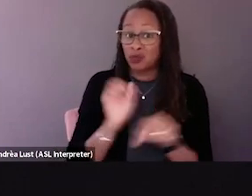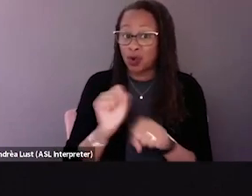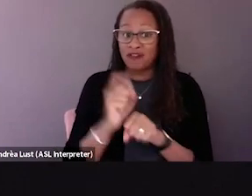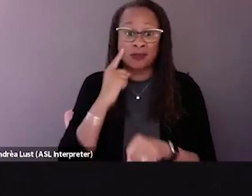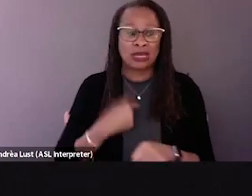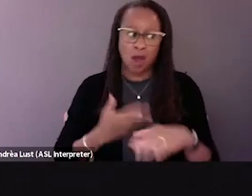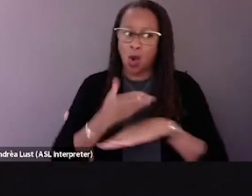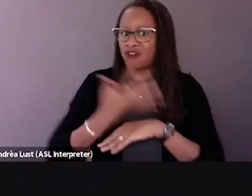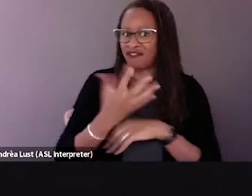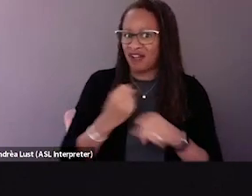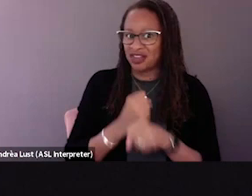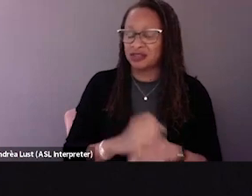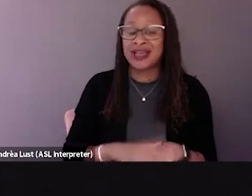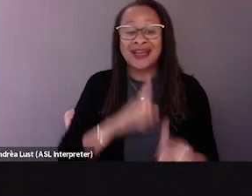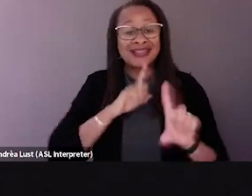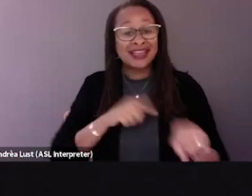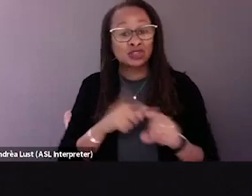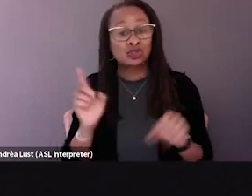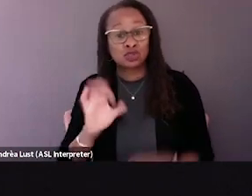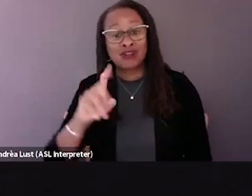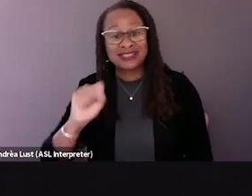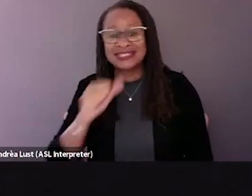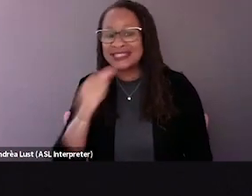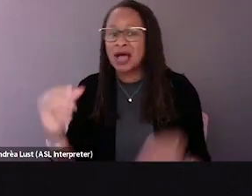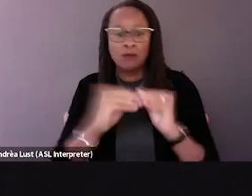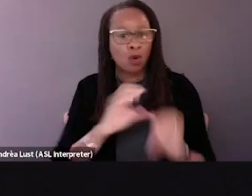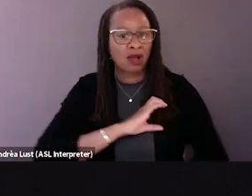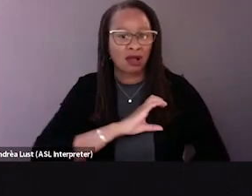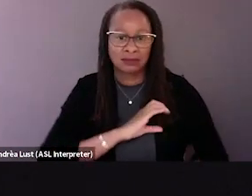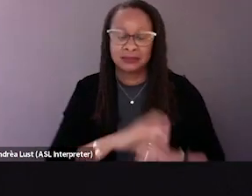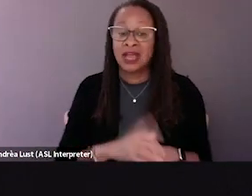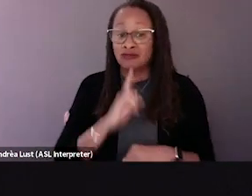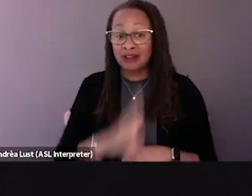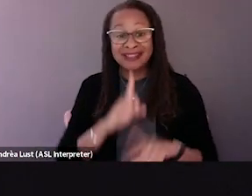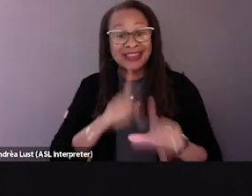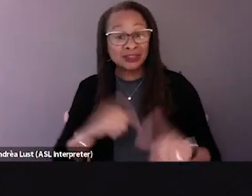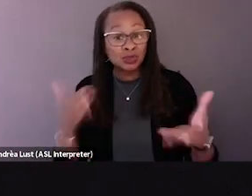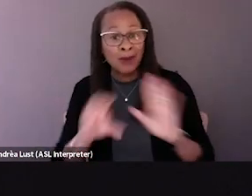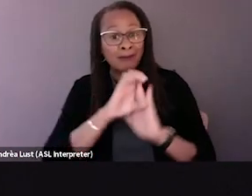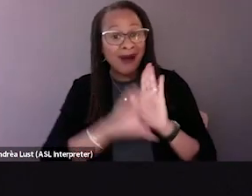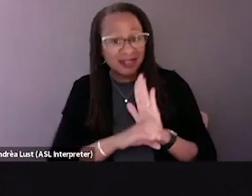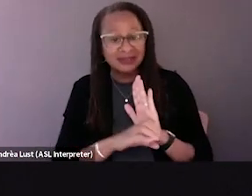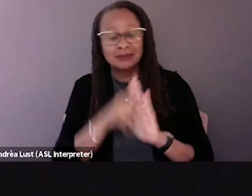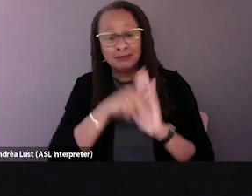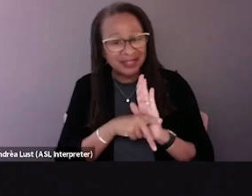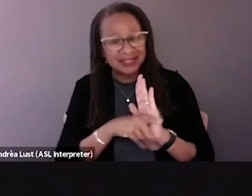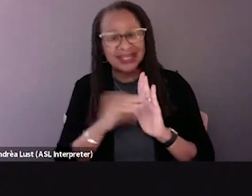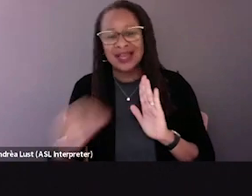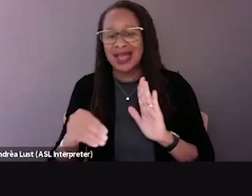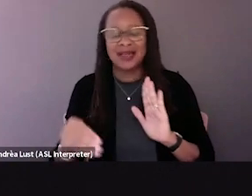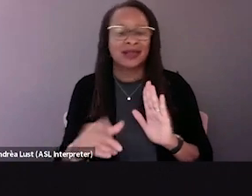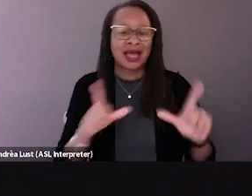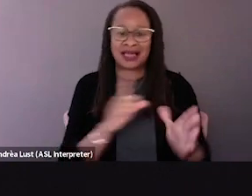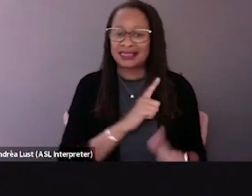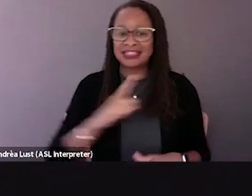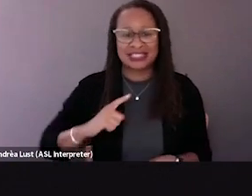work. The answer to this crisis is not law enforcement. It is policy. It is legislation. That is the only way to fix this.